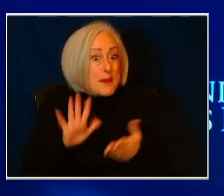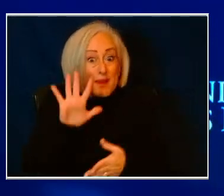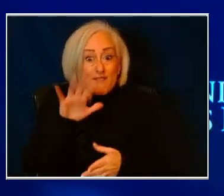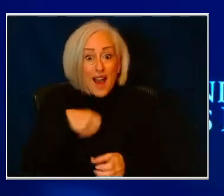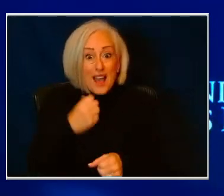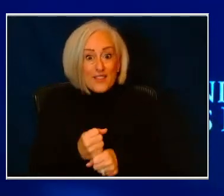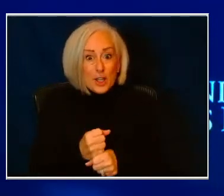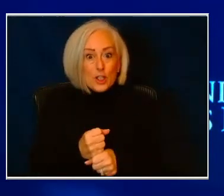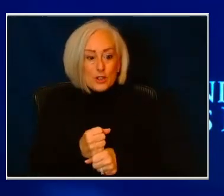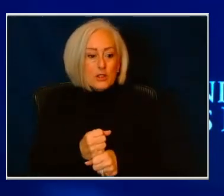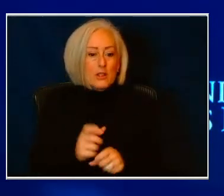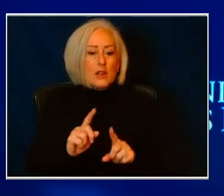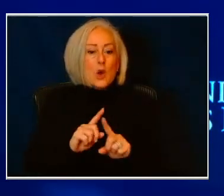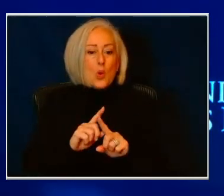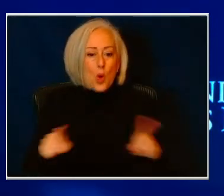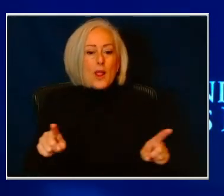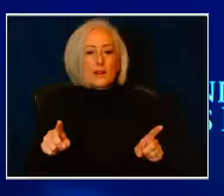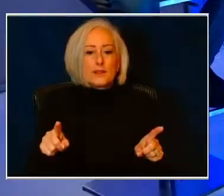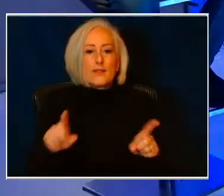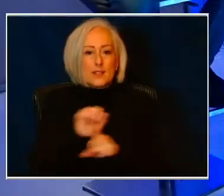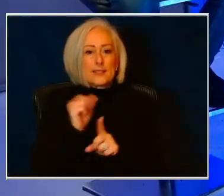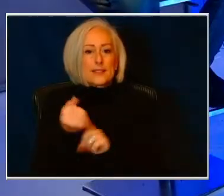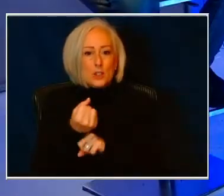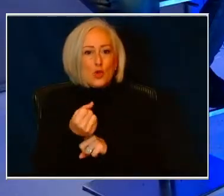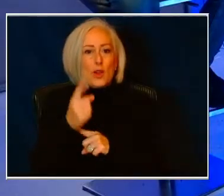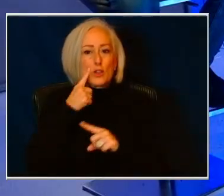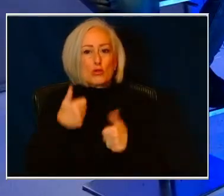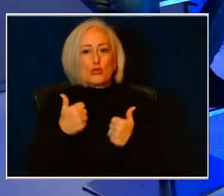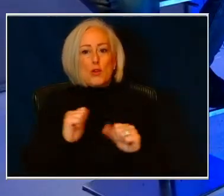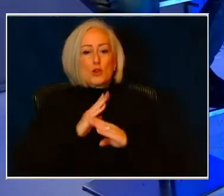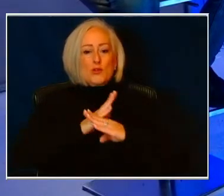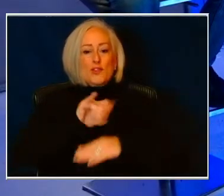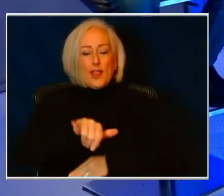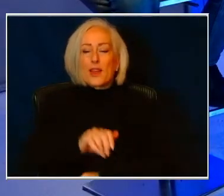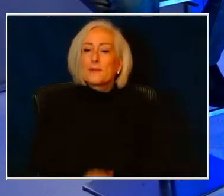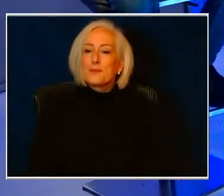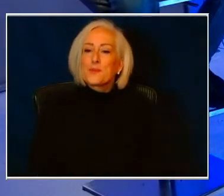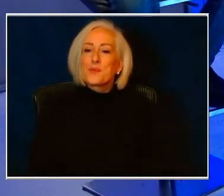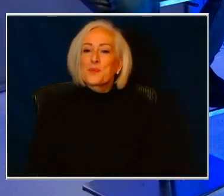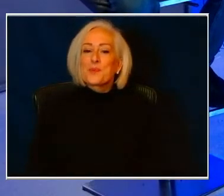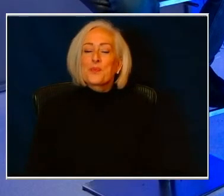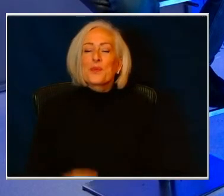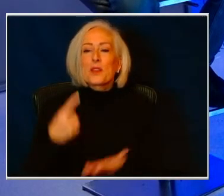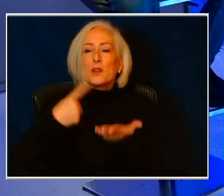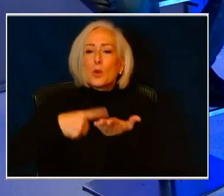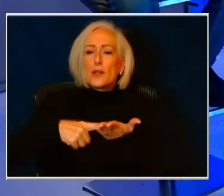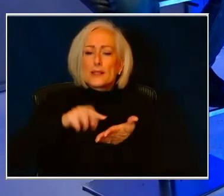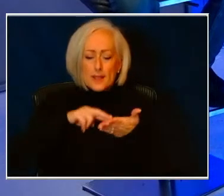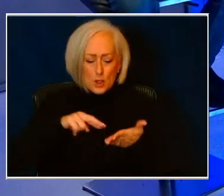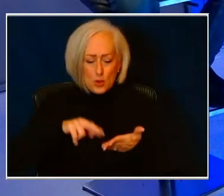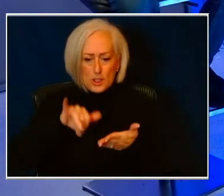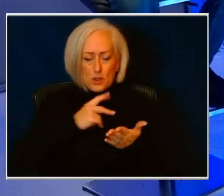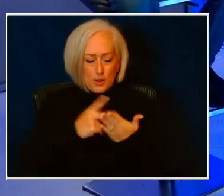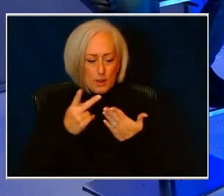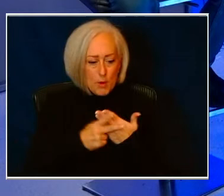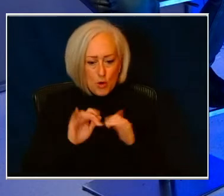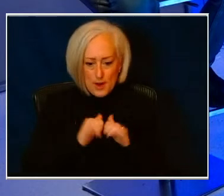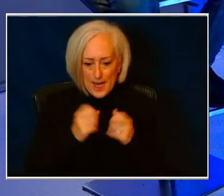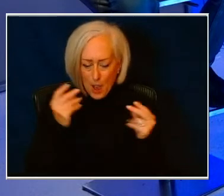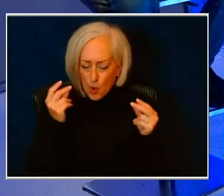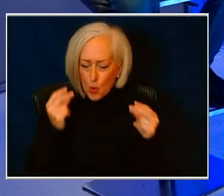different place in terms of prevention. Well, and when we talk about the research on this program, and we talk about how quickly it's